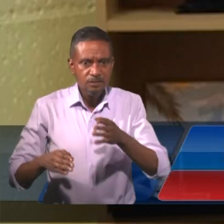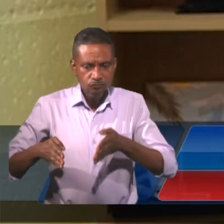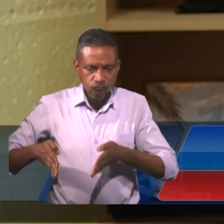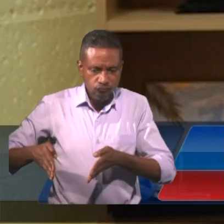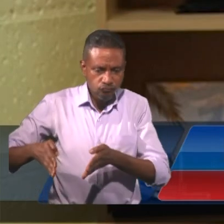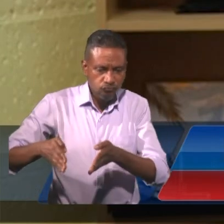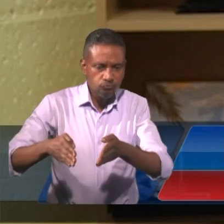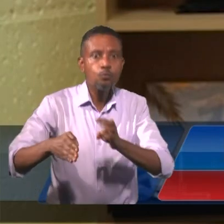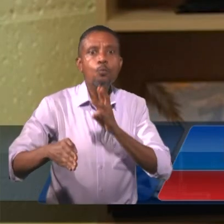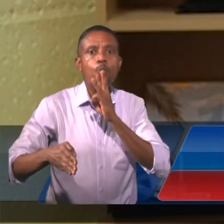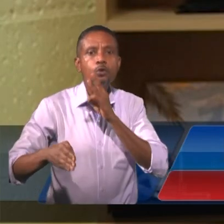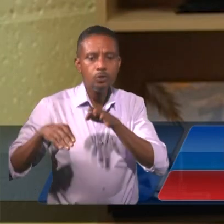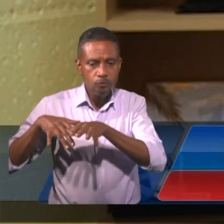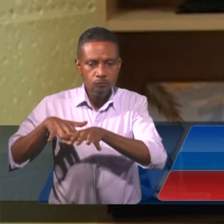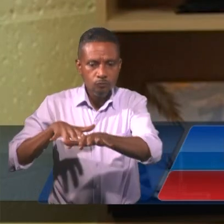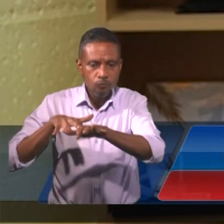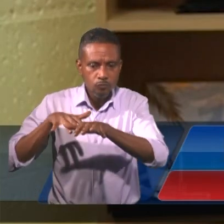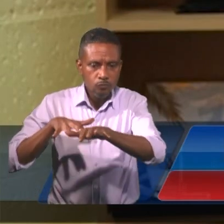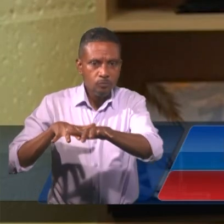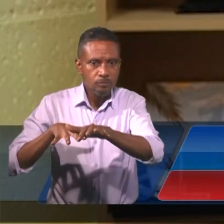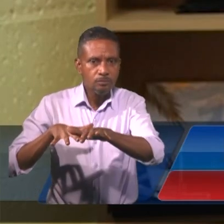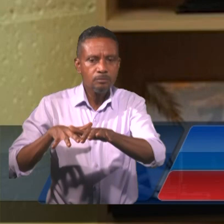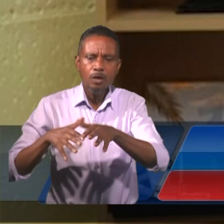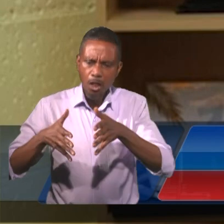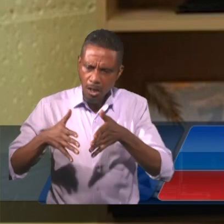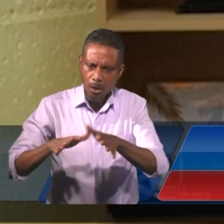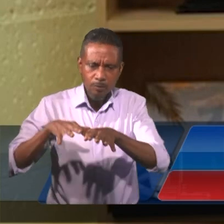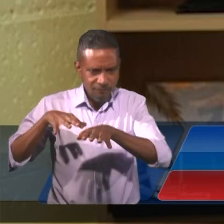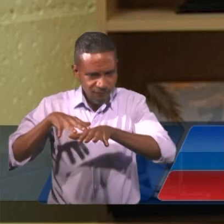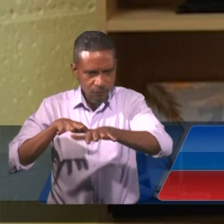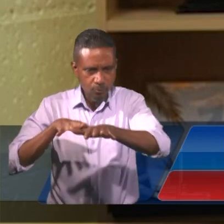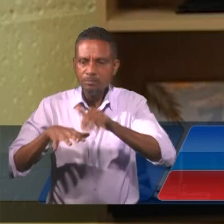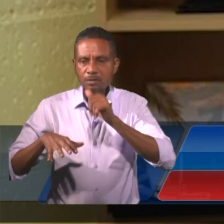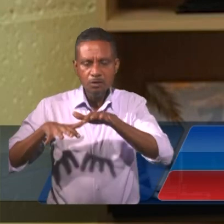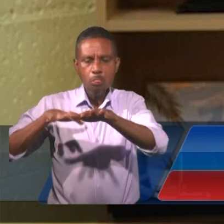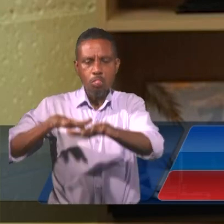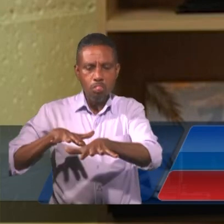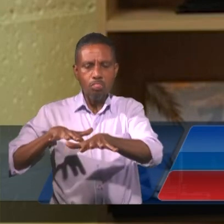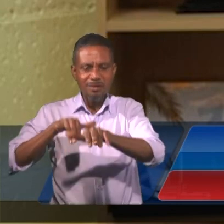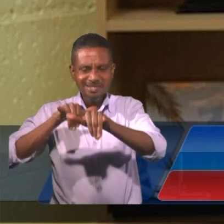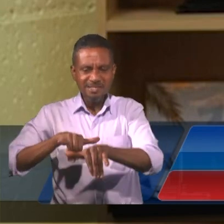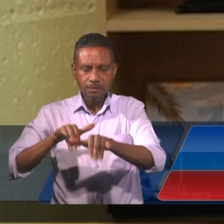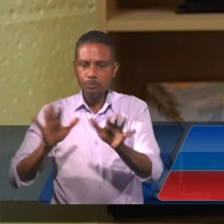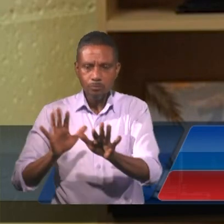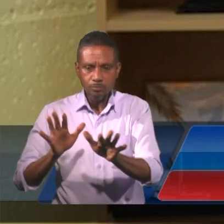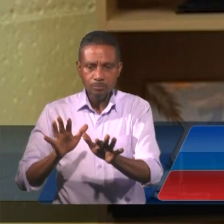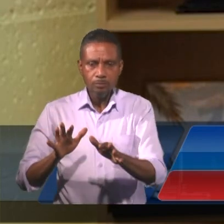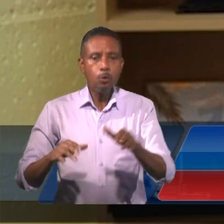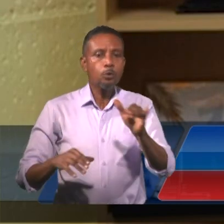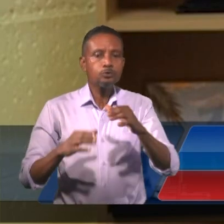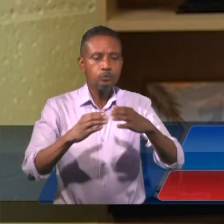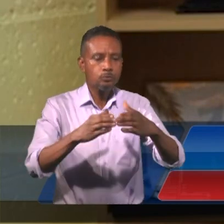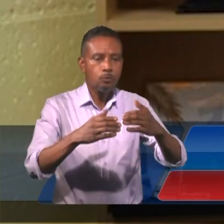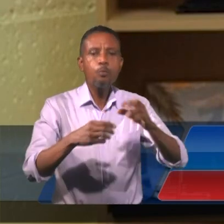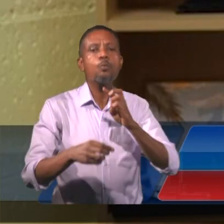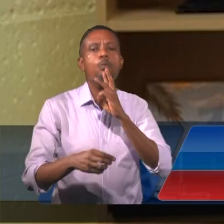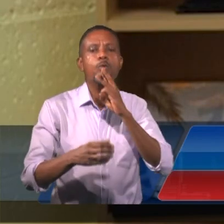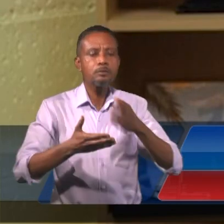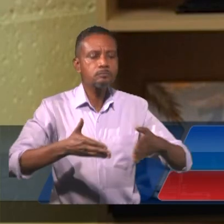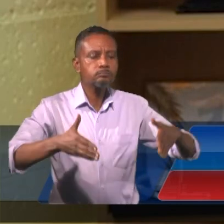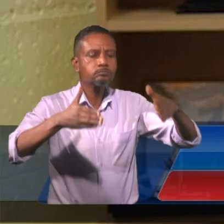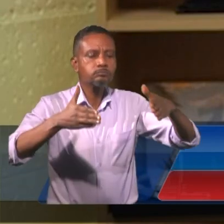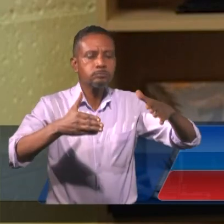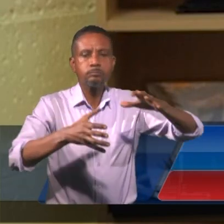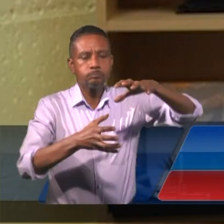allow free-flowing water and securely covering water containers and tanks